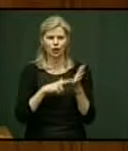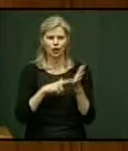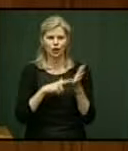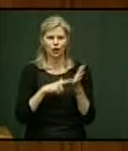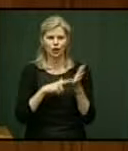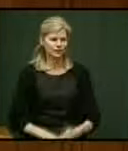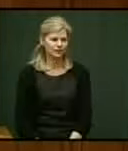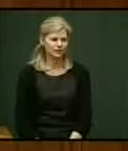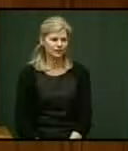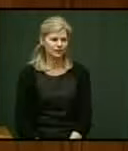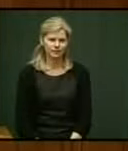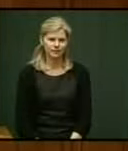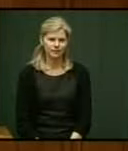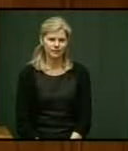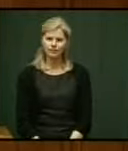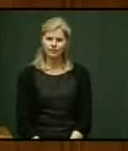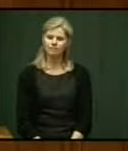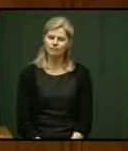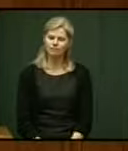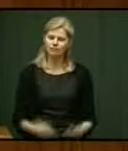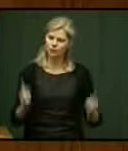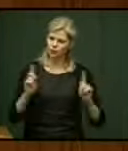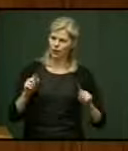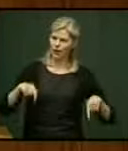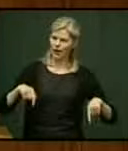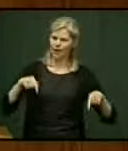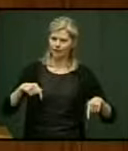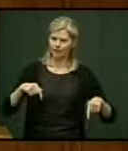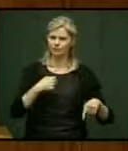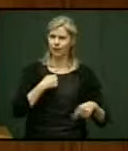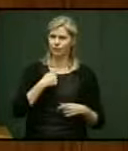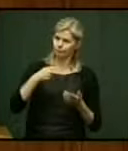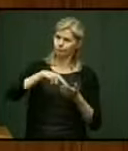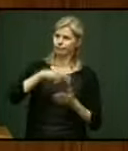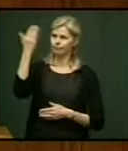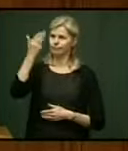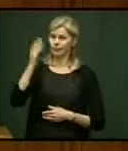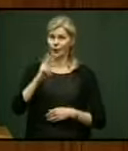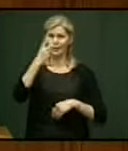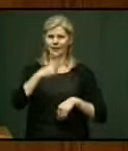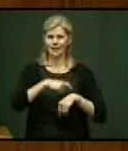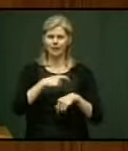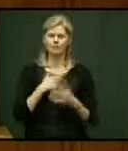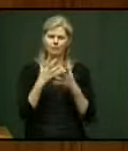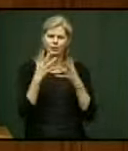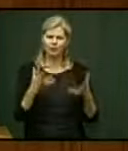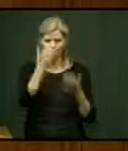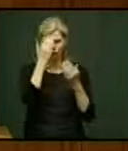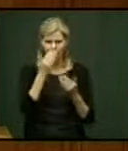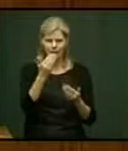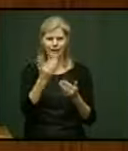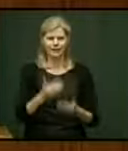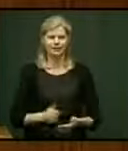It is with the greatest respect that I address this House for the second time. It is